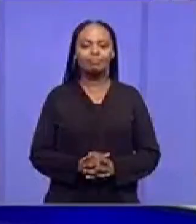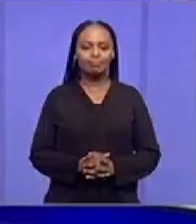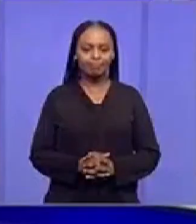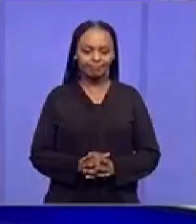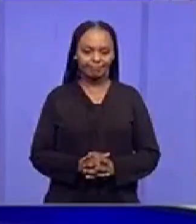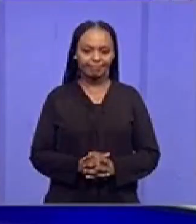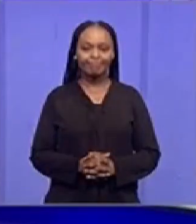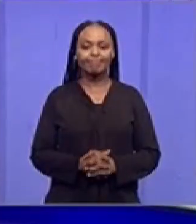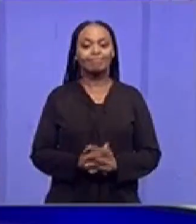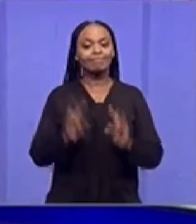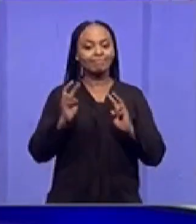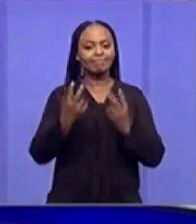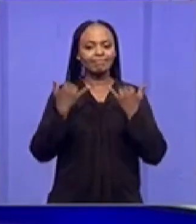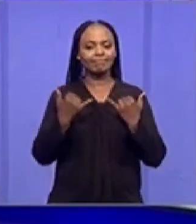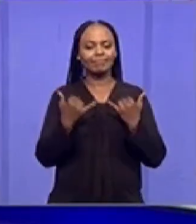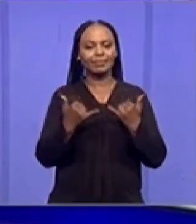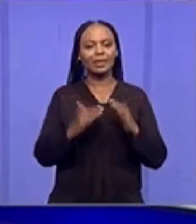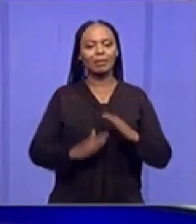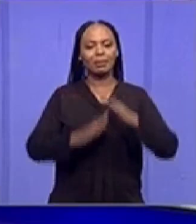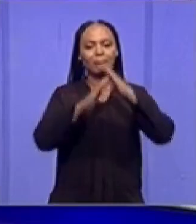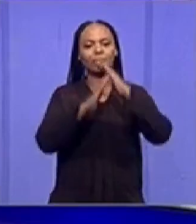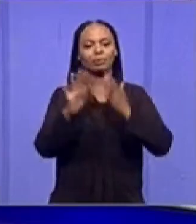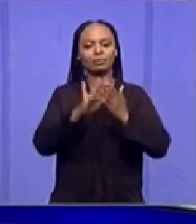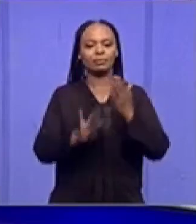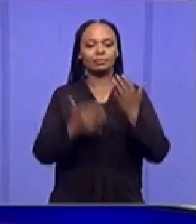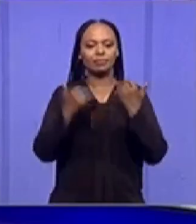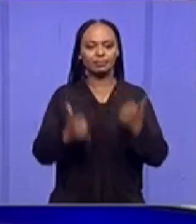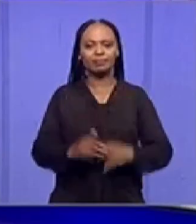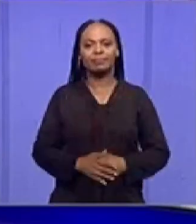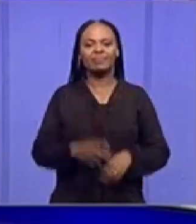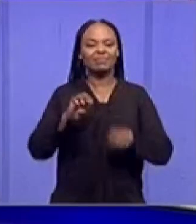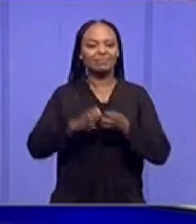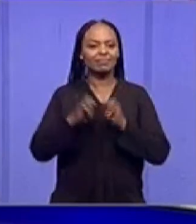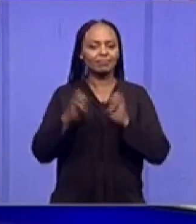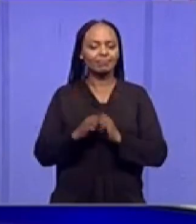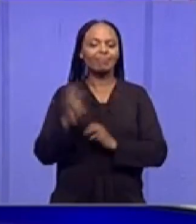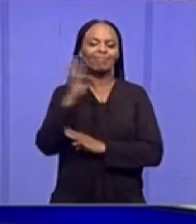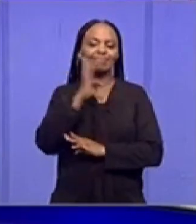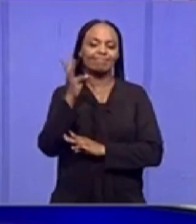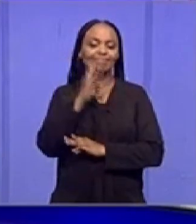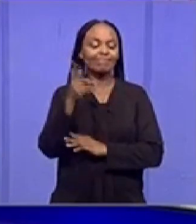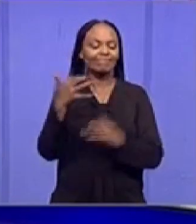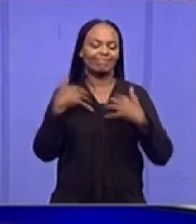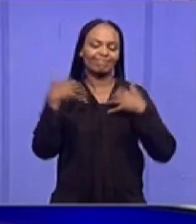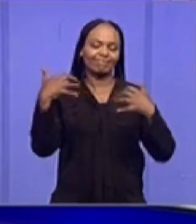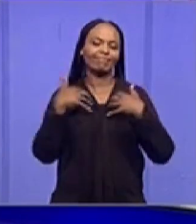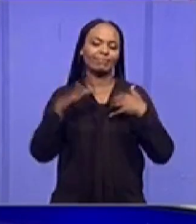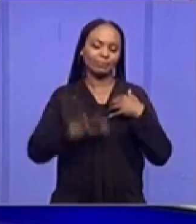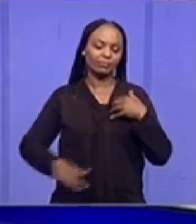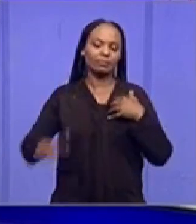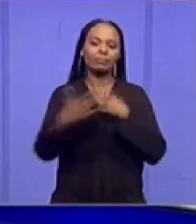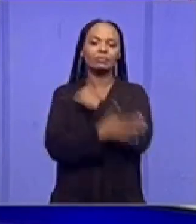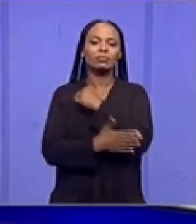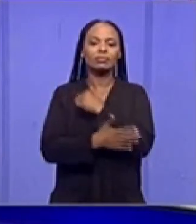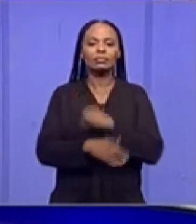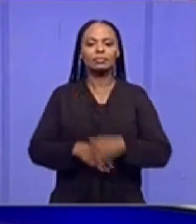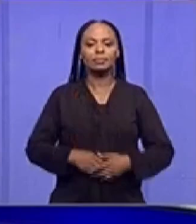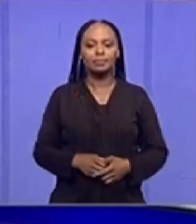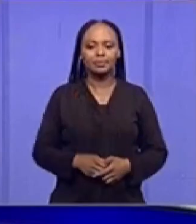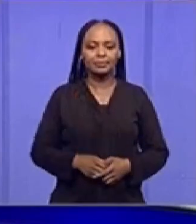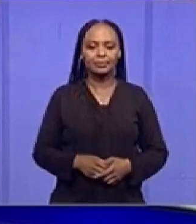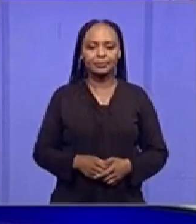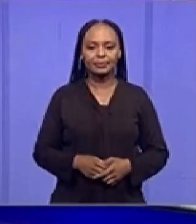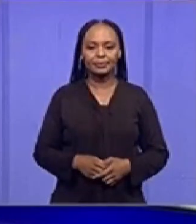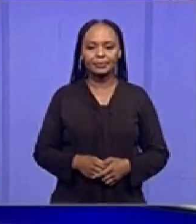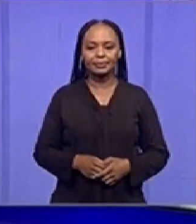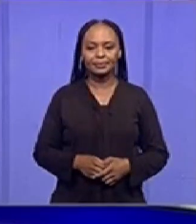ge ile gore o sa tswa go tsena go taba kgolo ya rena re rile bothata jwa kabo ya meetse ke tlhobaboroko e kgolo mo nageng.